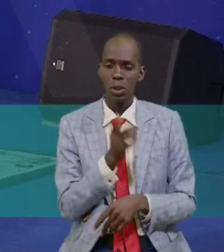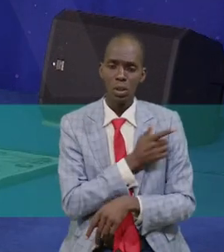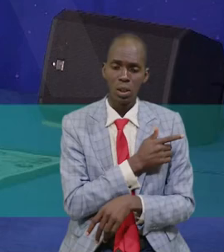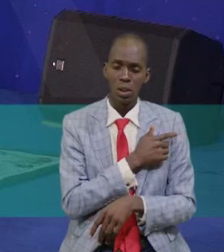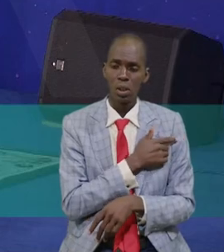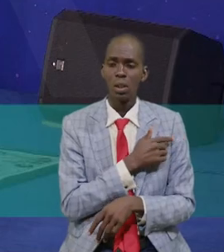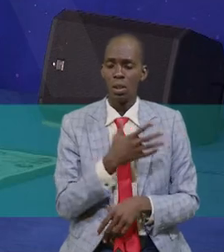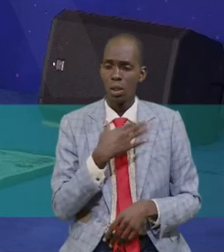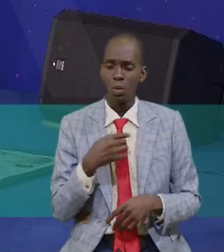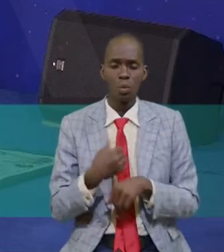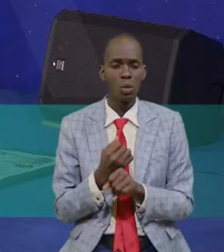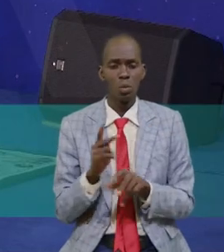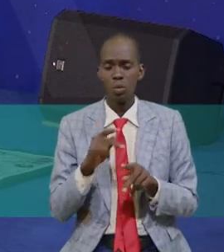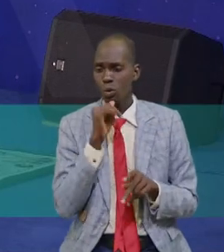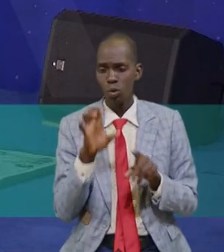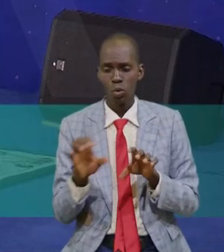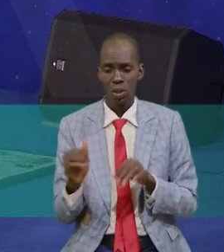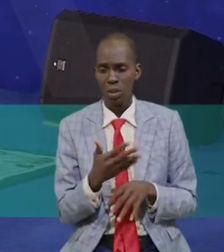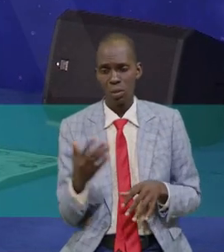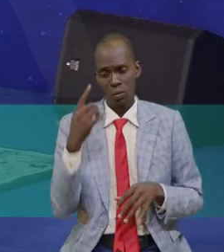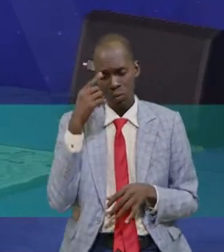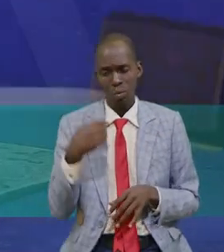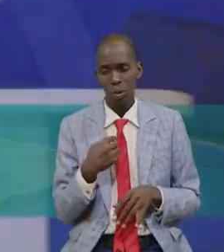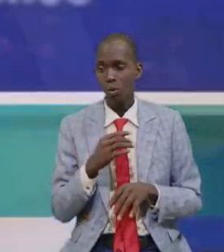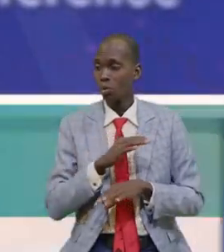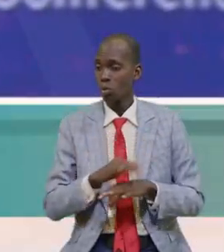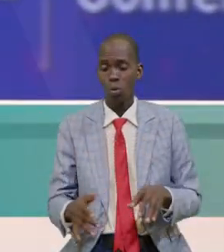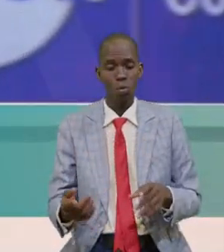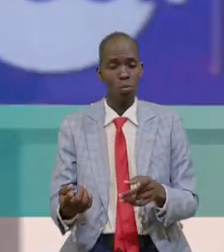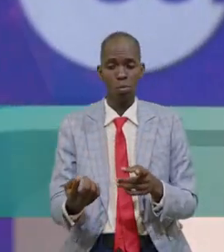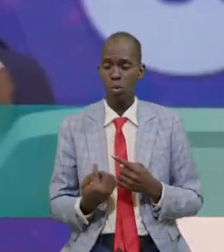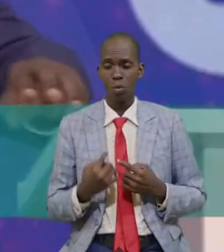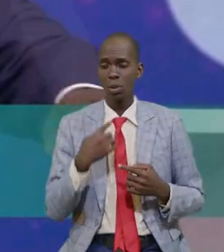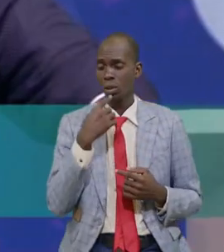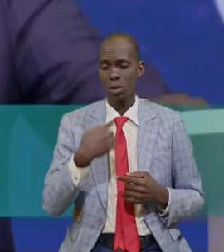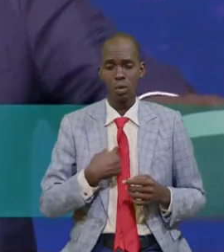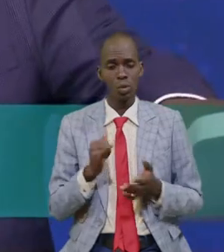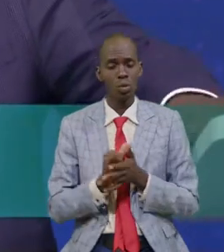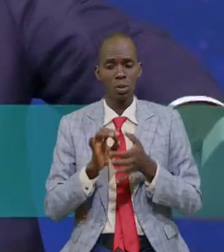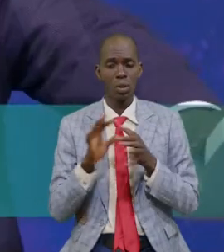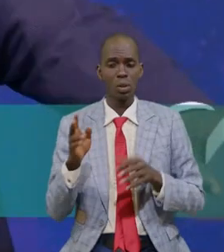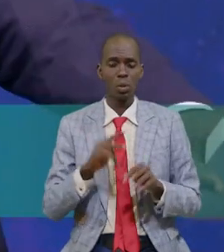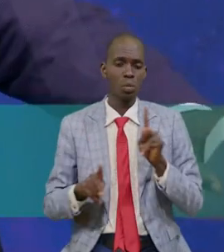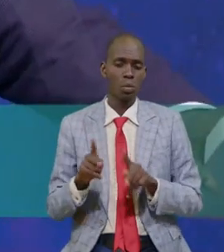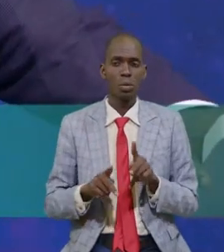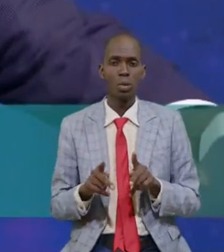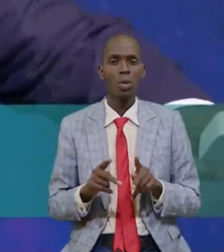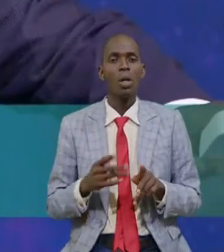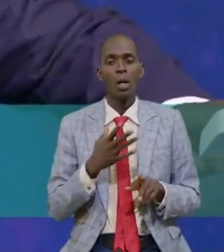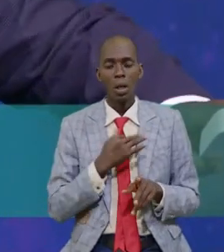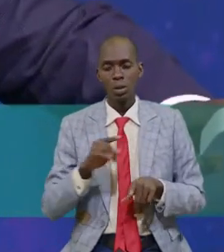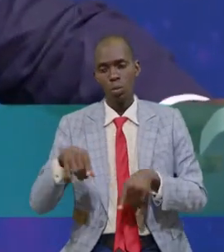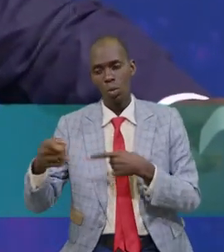that they should go. Don't come here again. And he came again where they drove you out. And they